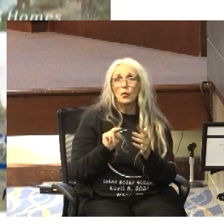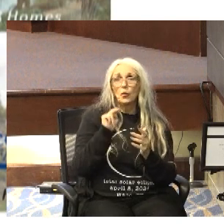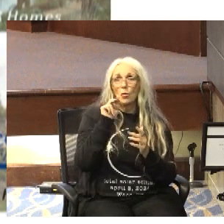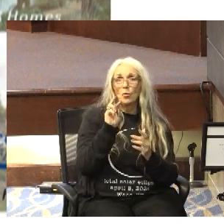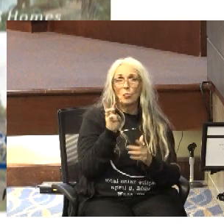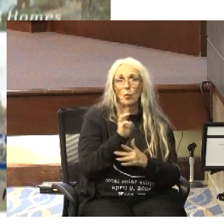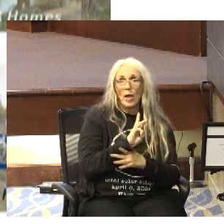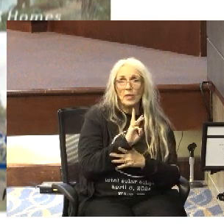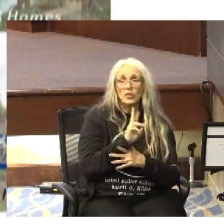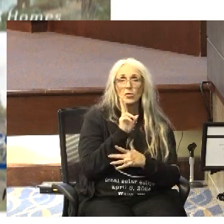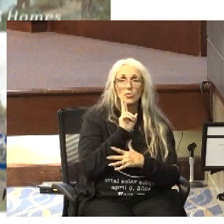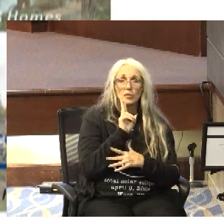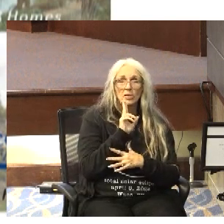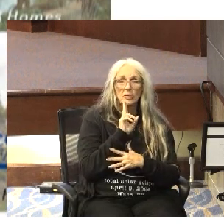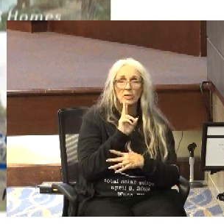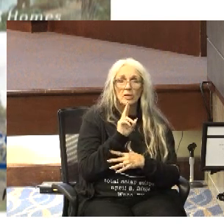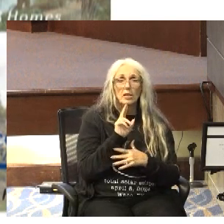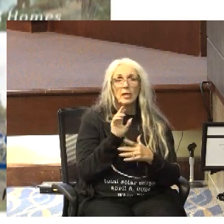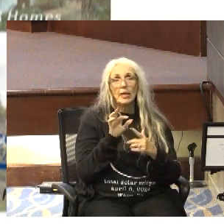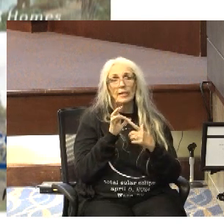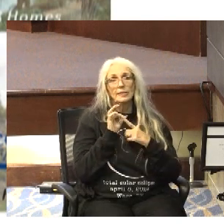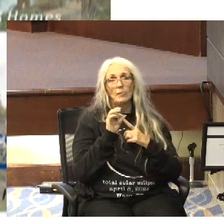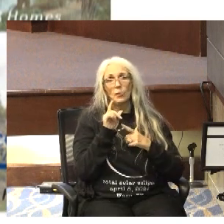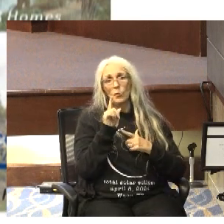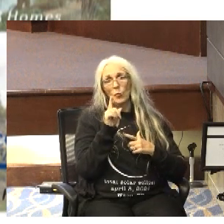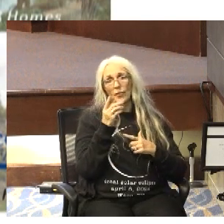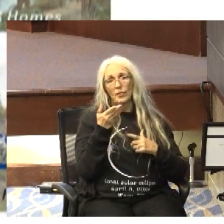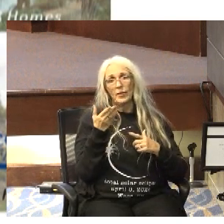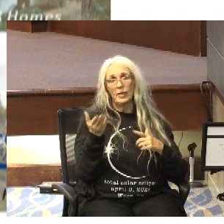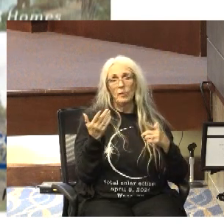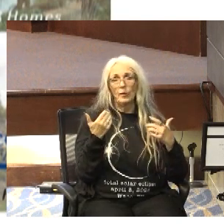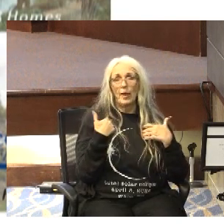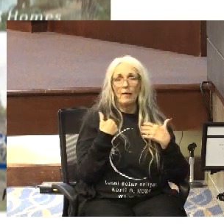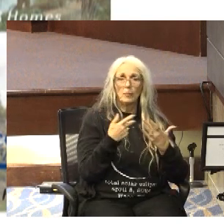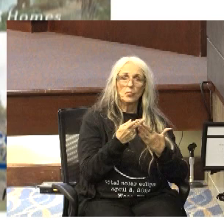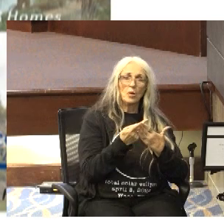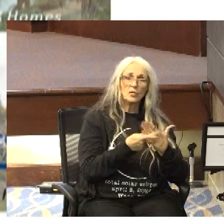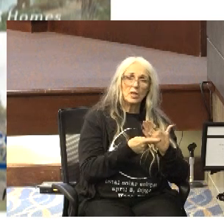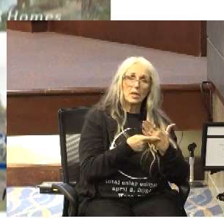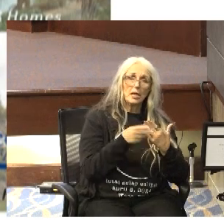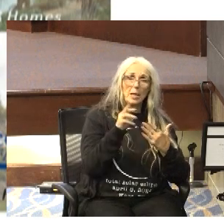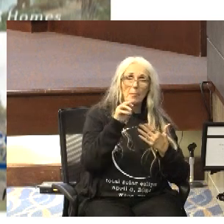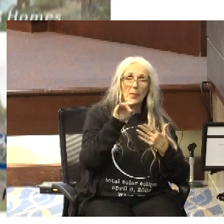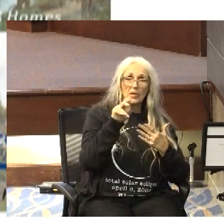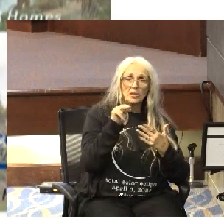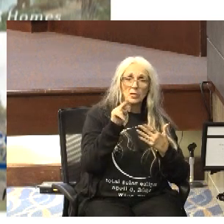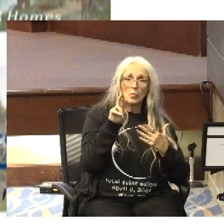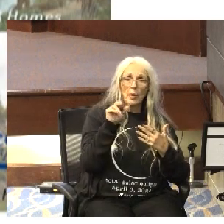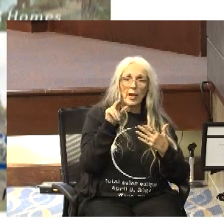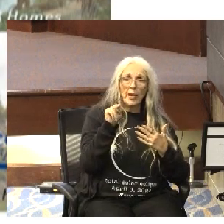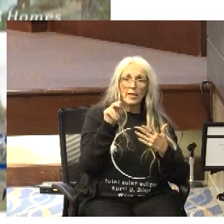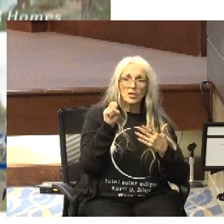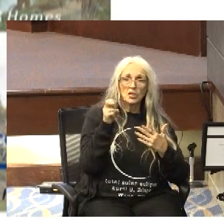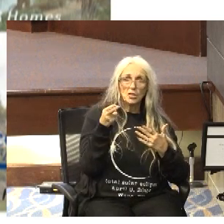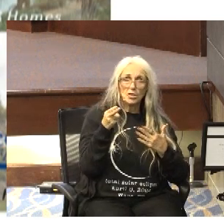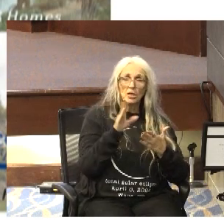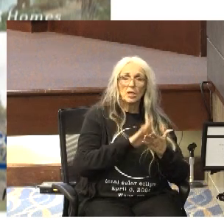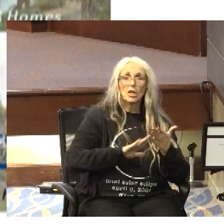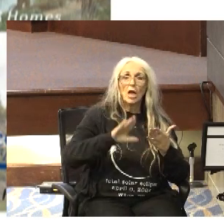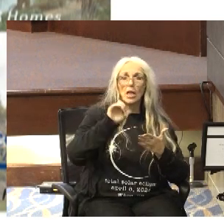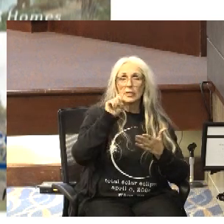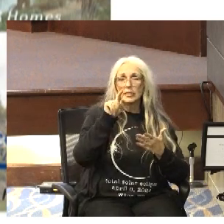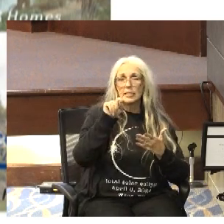Corridor of Houston, with one exception in, we've got a project called Mission Ranch in College Station.